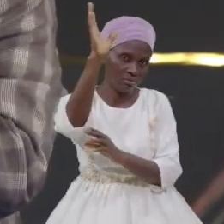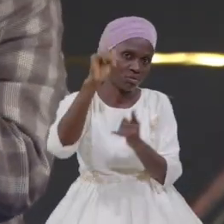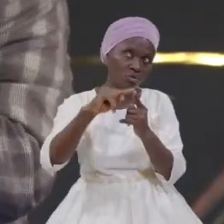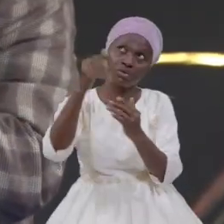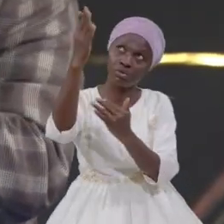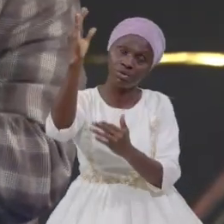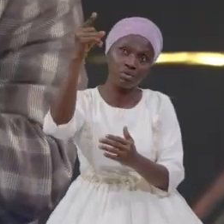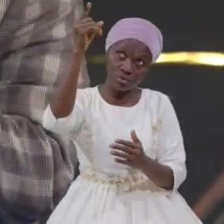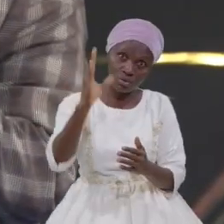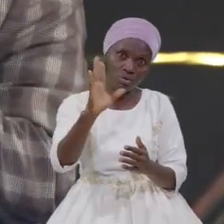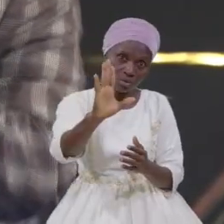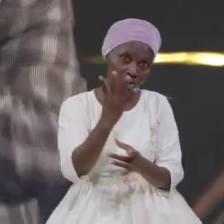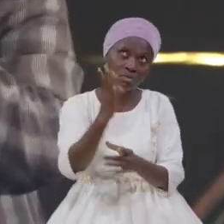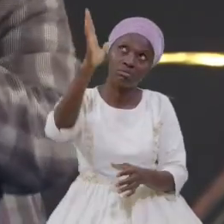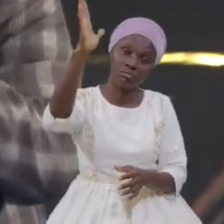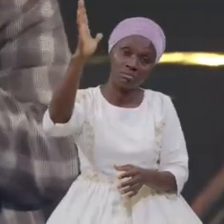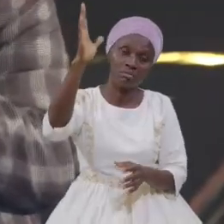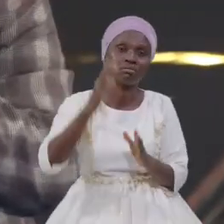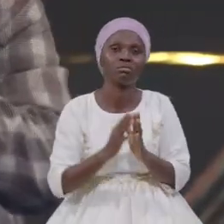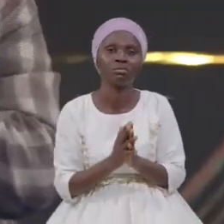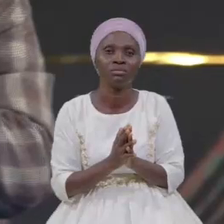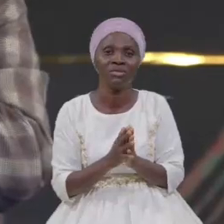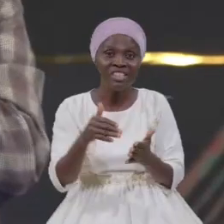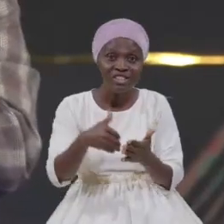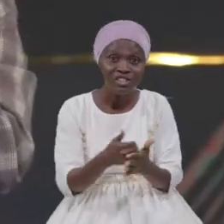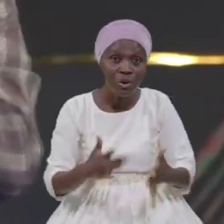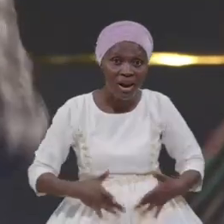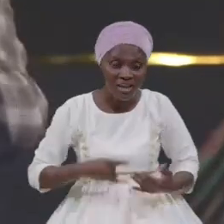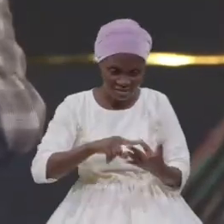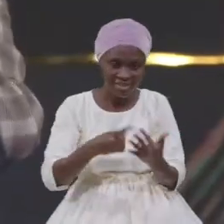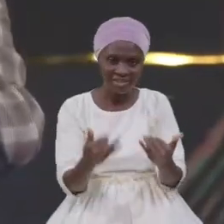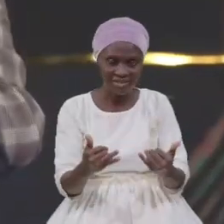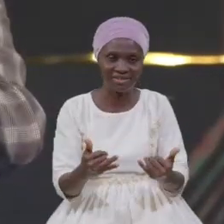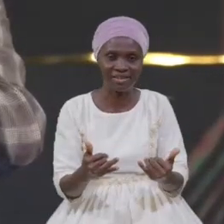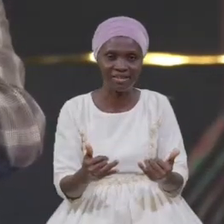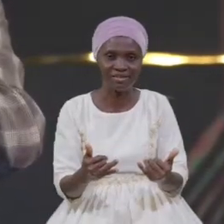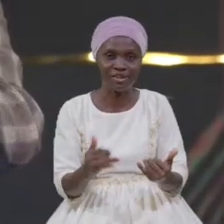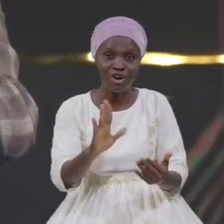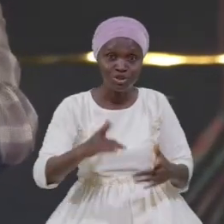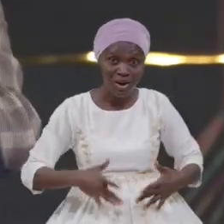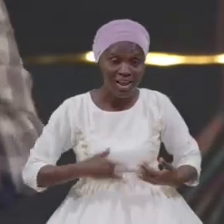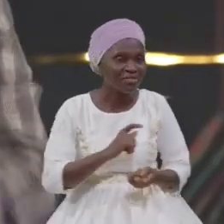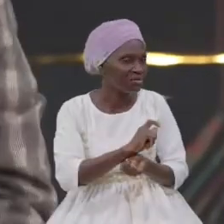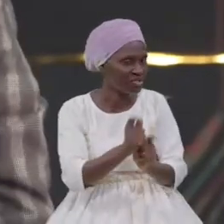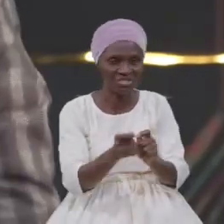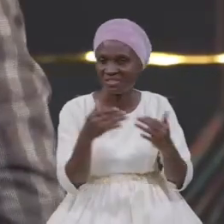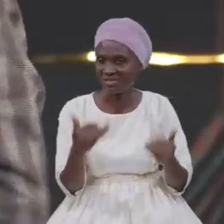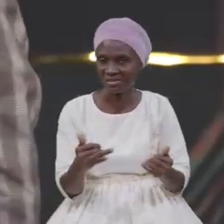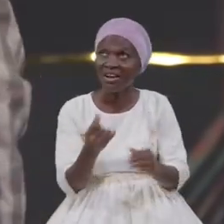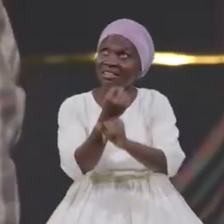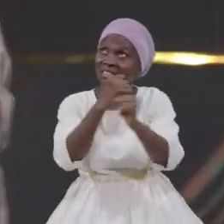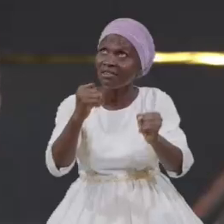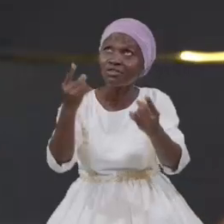beginning tonight. It's turning around, beginning tonight. Salvation coming to you